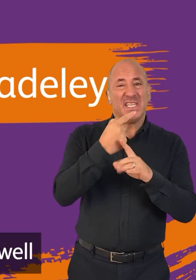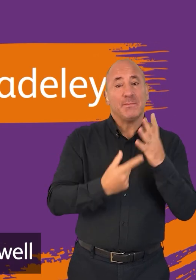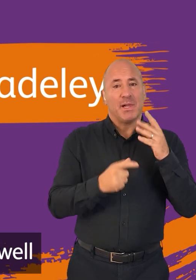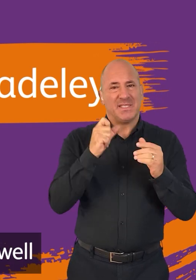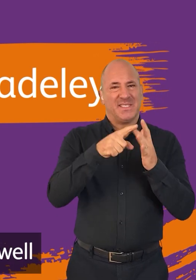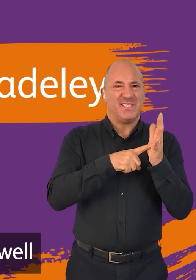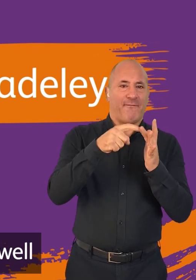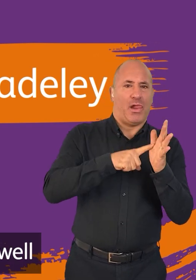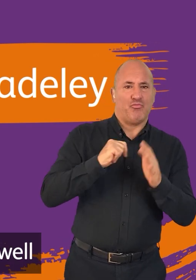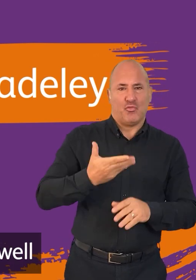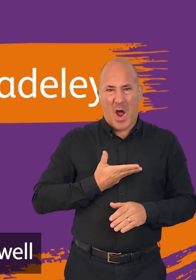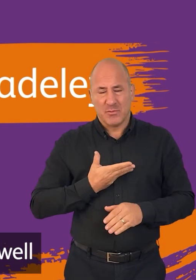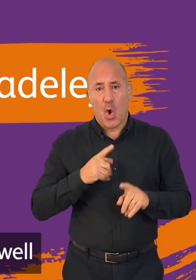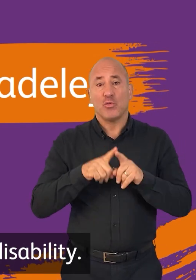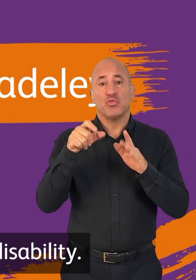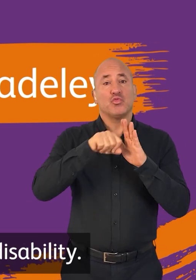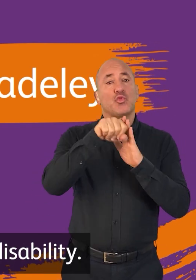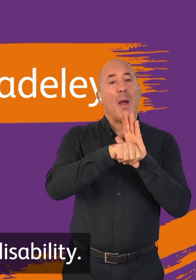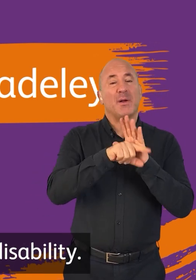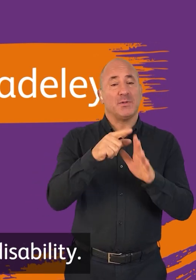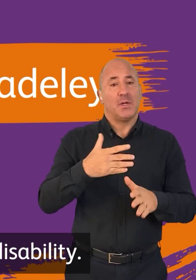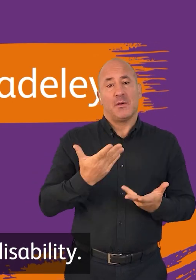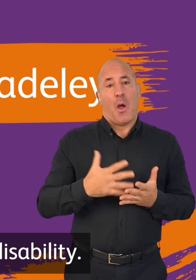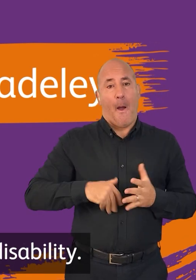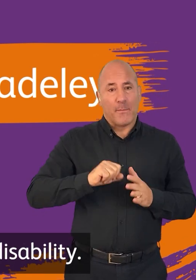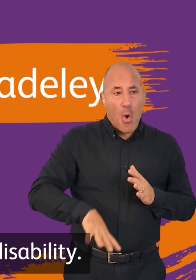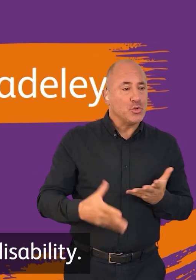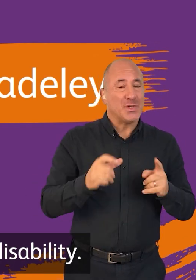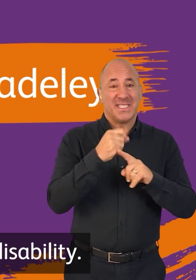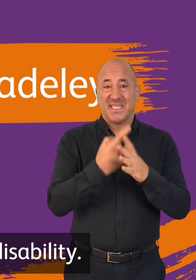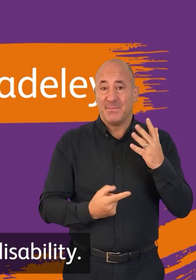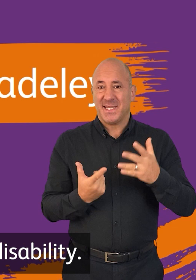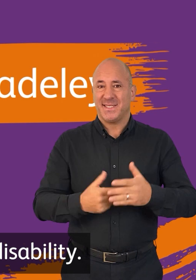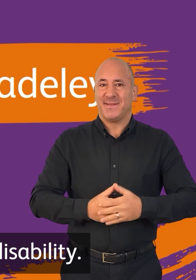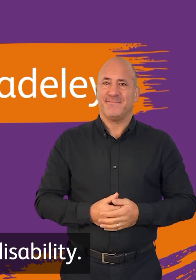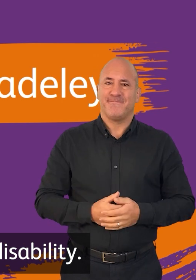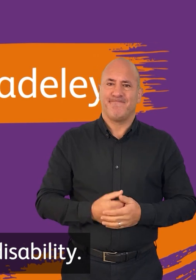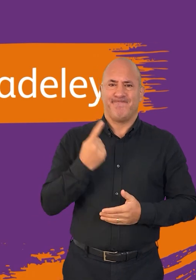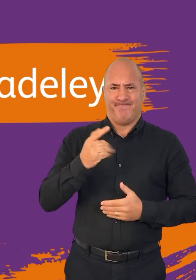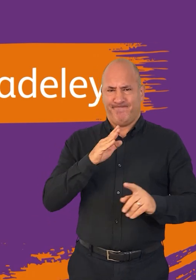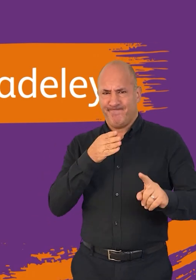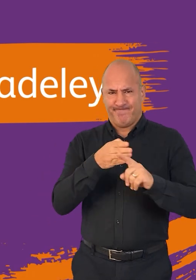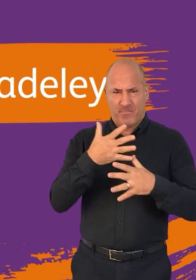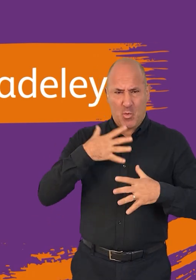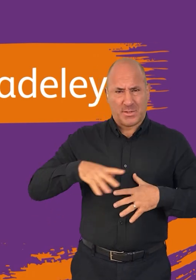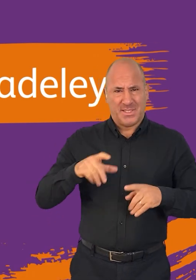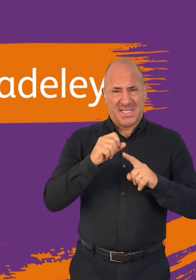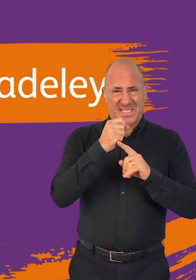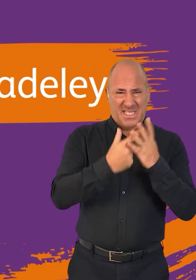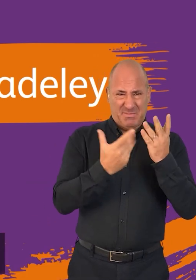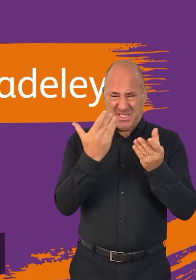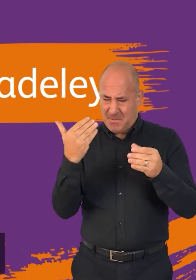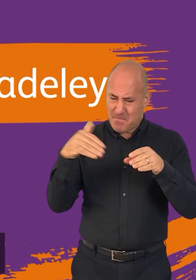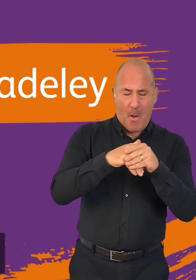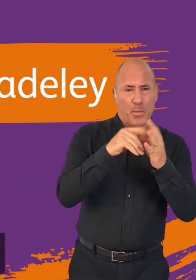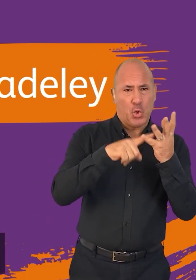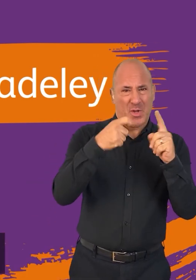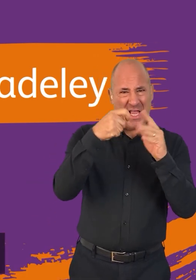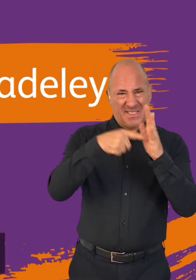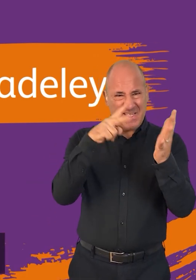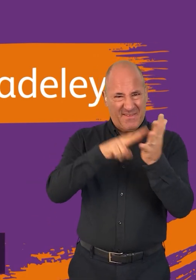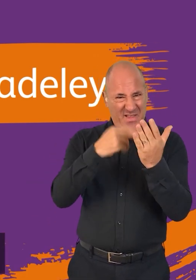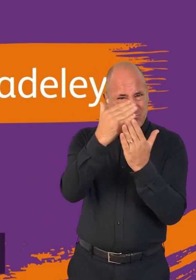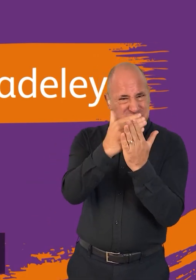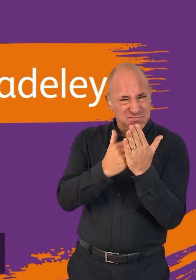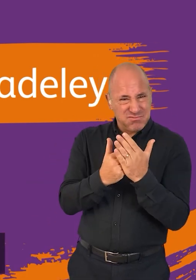for disabled civil rights, as well as making a documentary on abortion and disability. Ruth has made it her mission to put disability